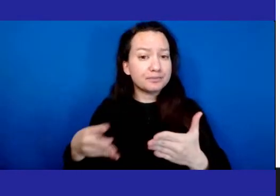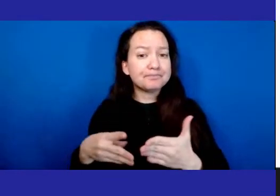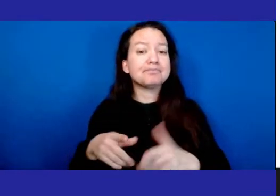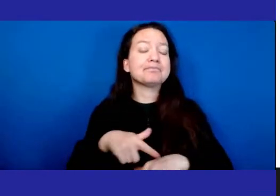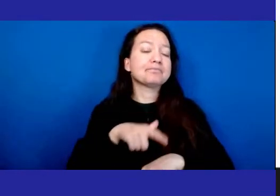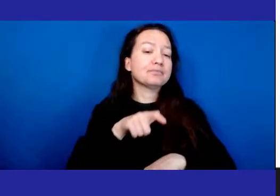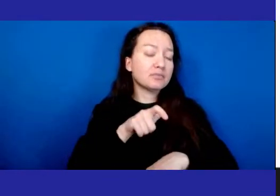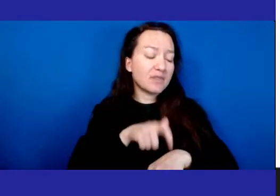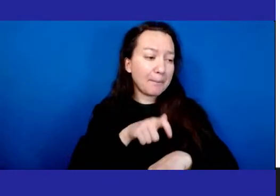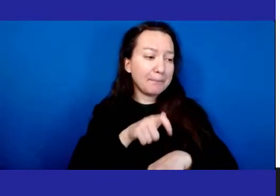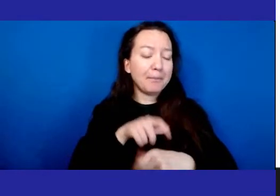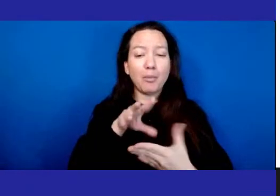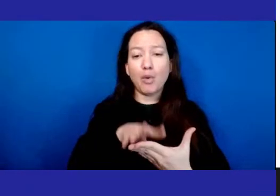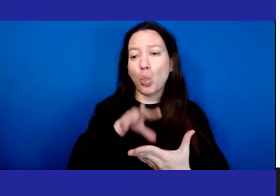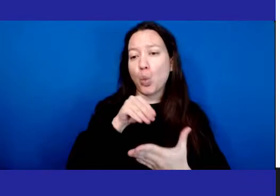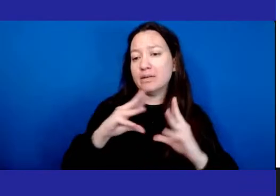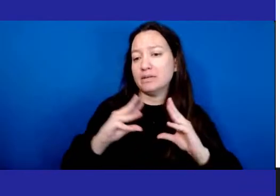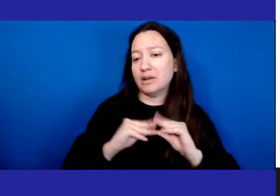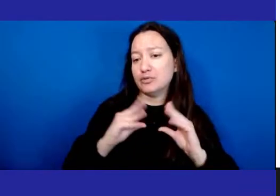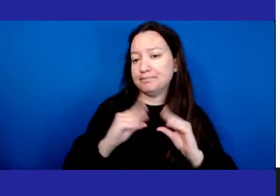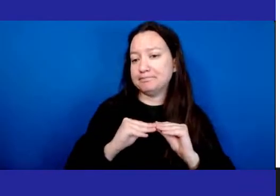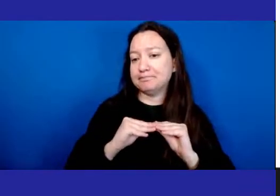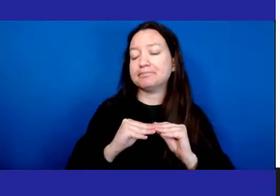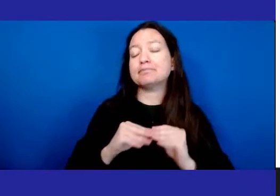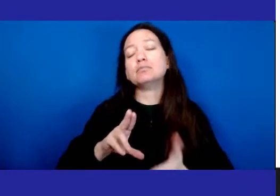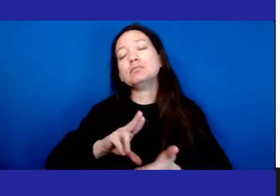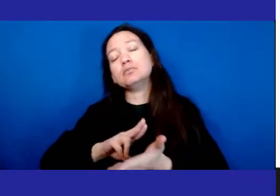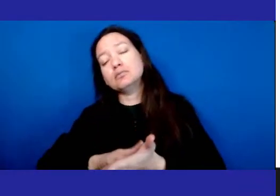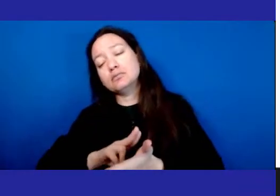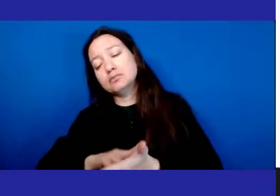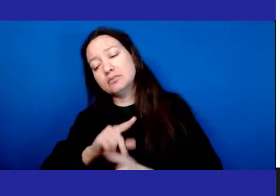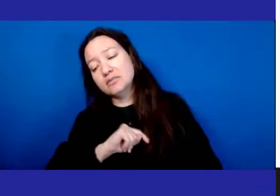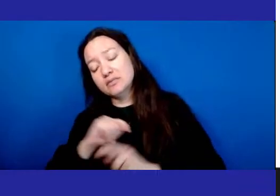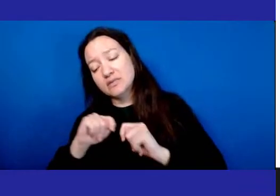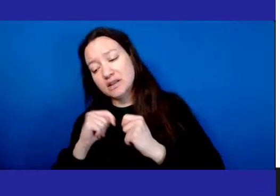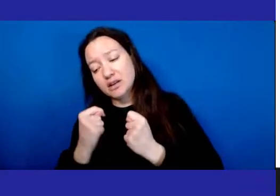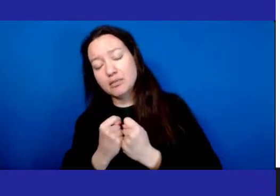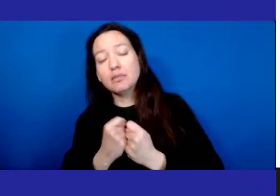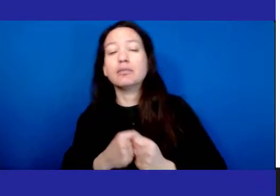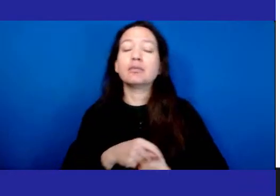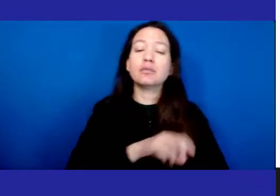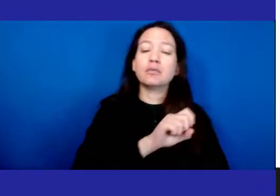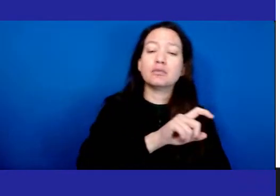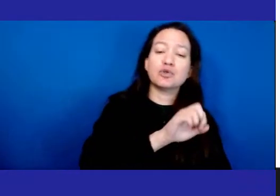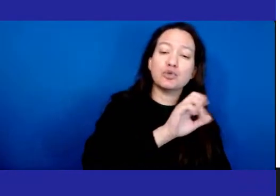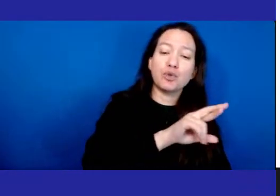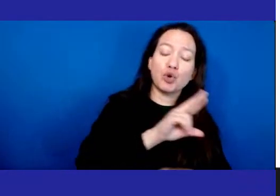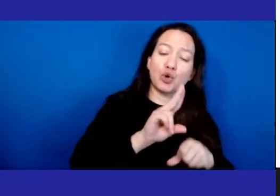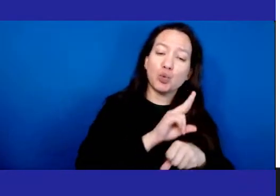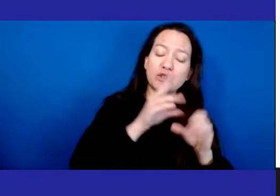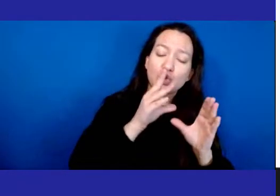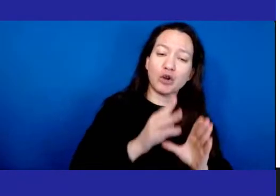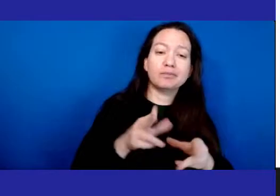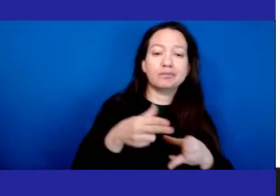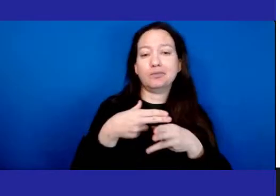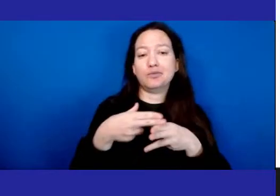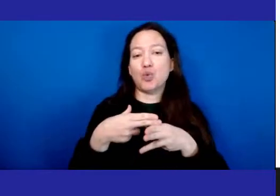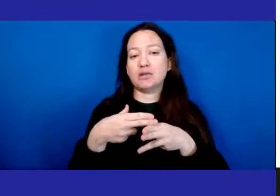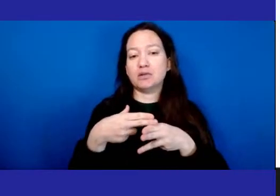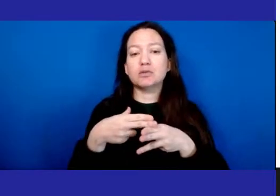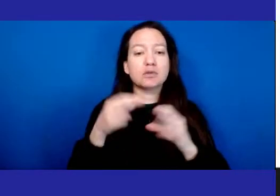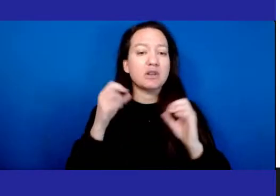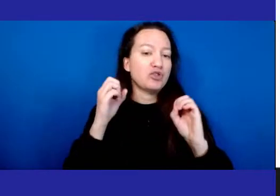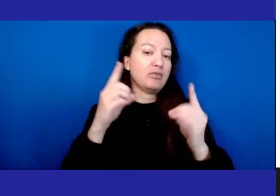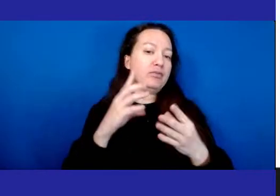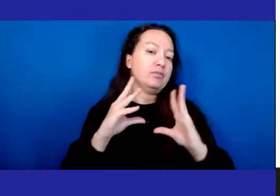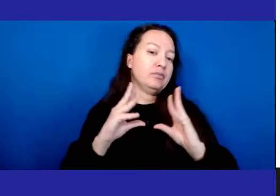timed learning sessions for both our nursing teams and our super users, and then a shorter educational